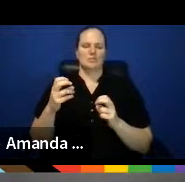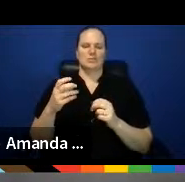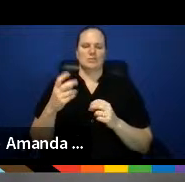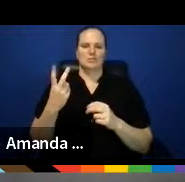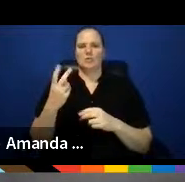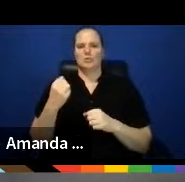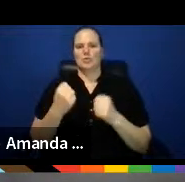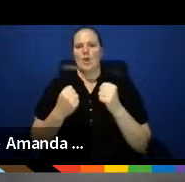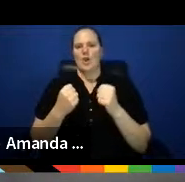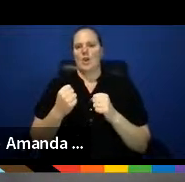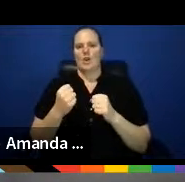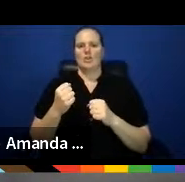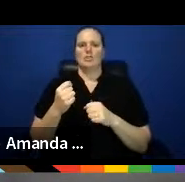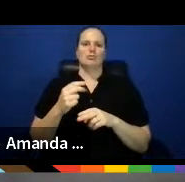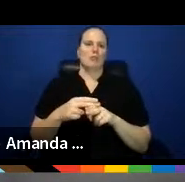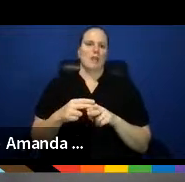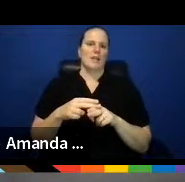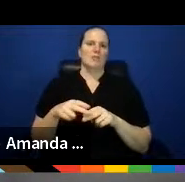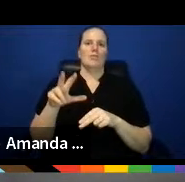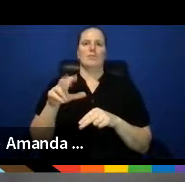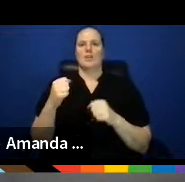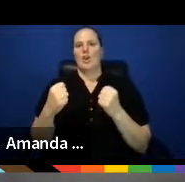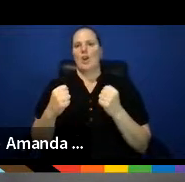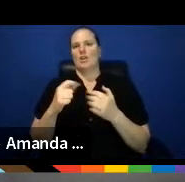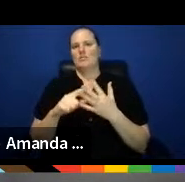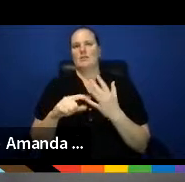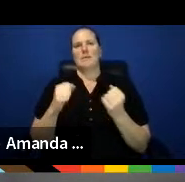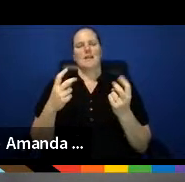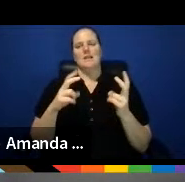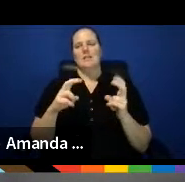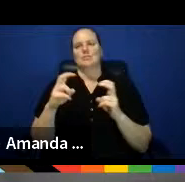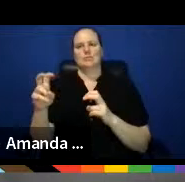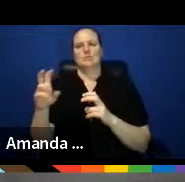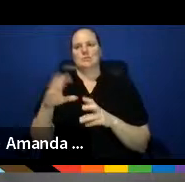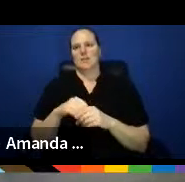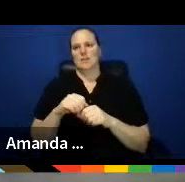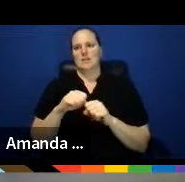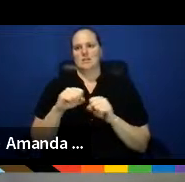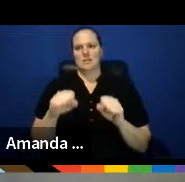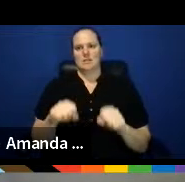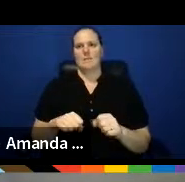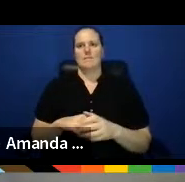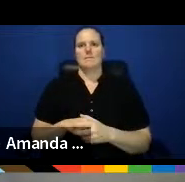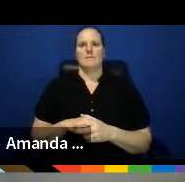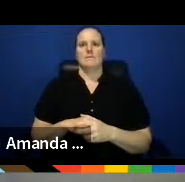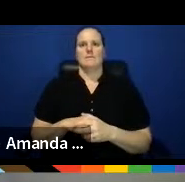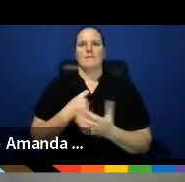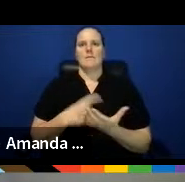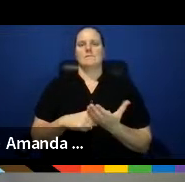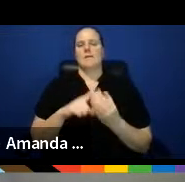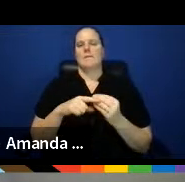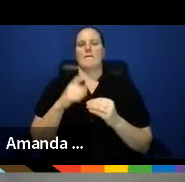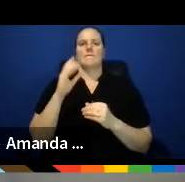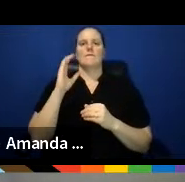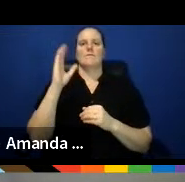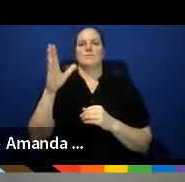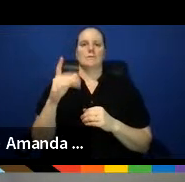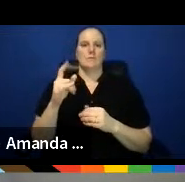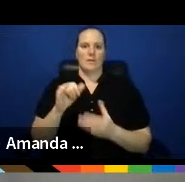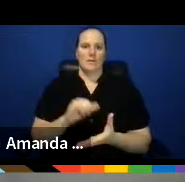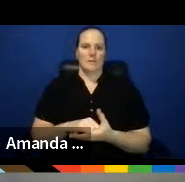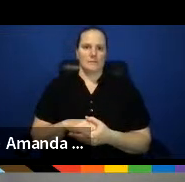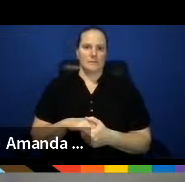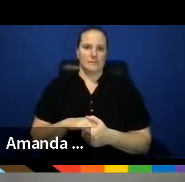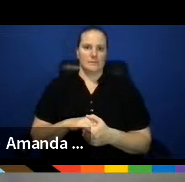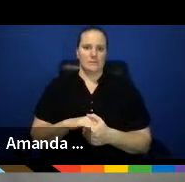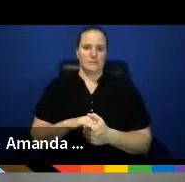2-car train to a 3-car train, there's lots of other issues all throughout the system, right? So talk about future compatibilities, a fine comment to make sure